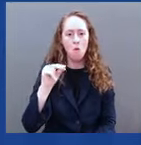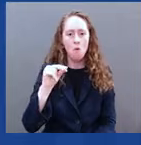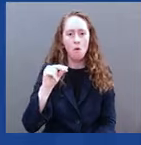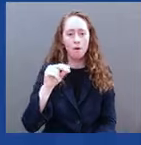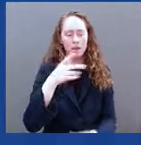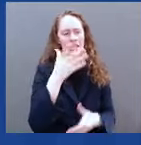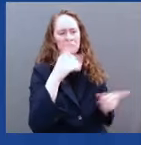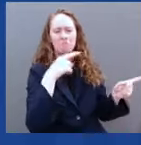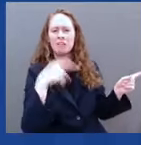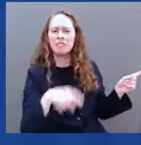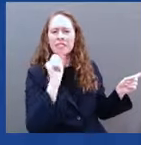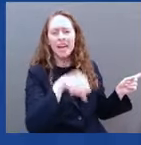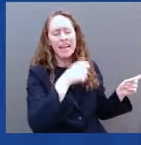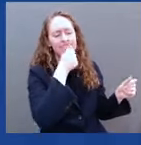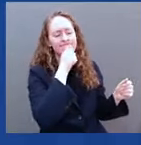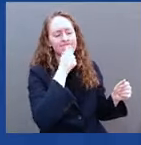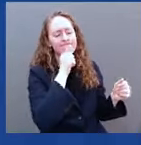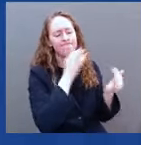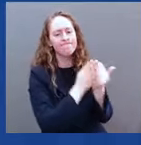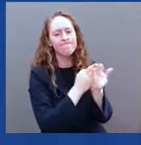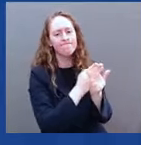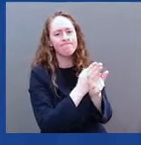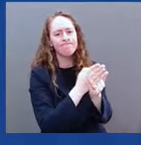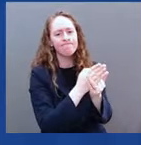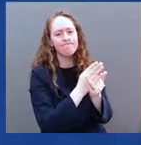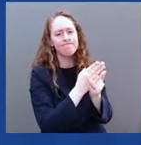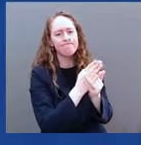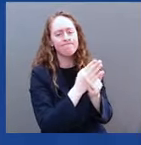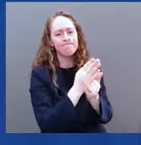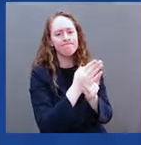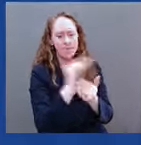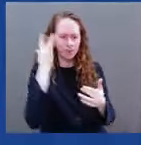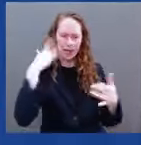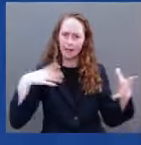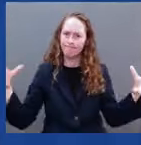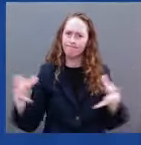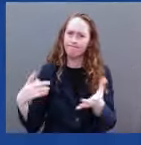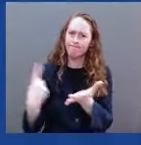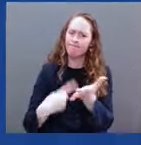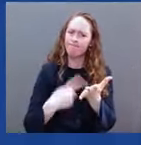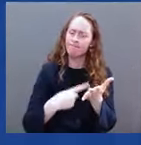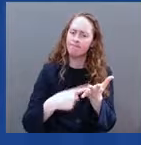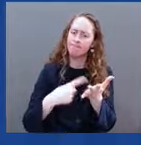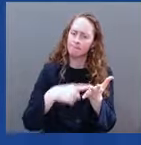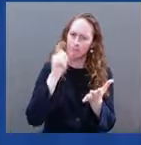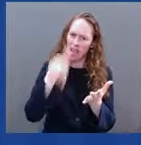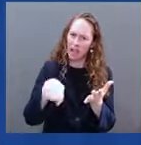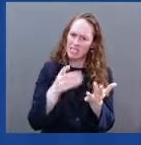we have to stay fully, totally, thoroughly united. Thank you.